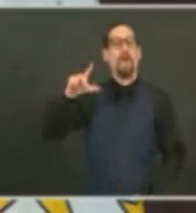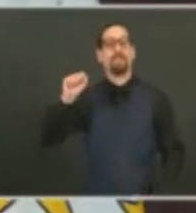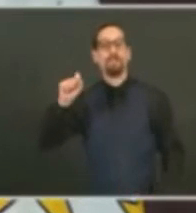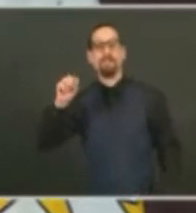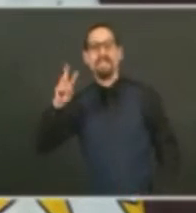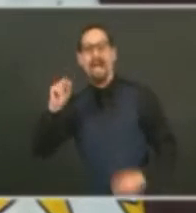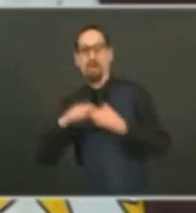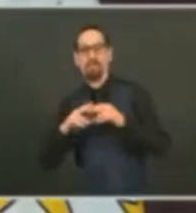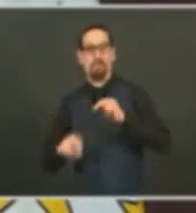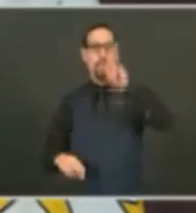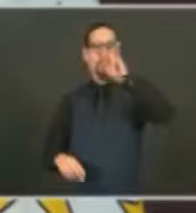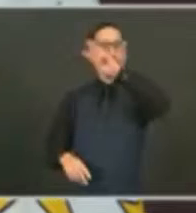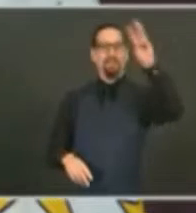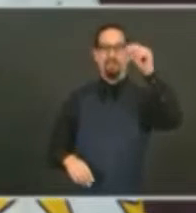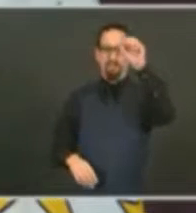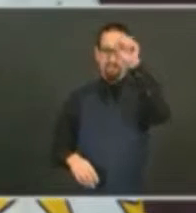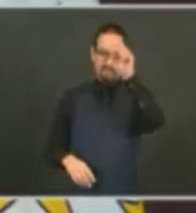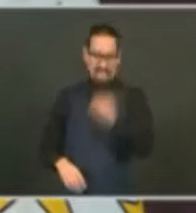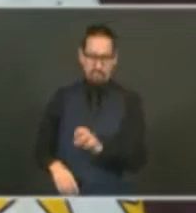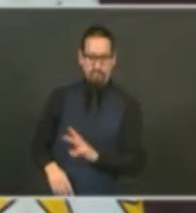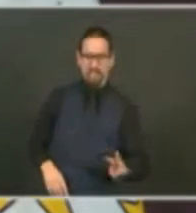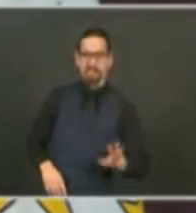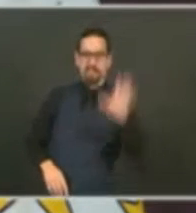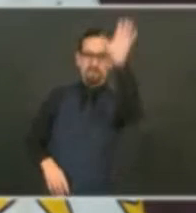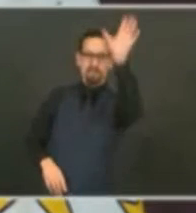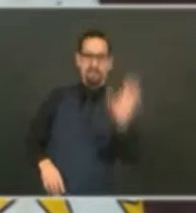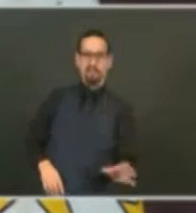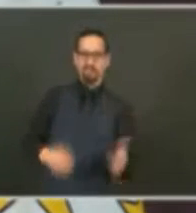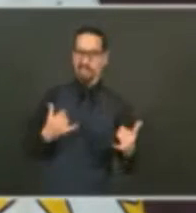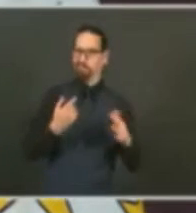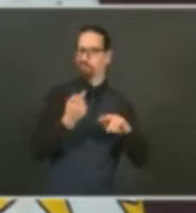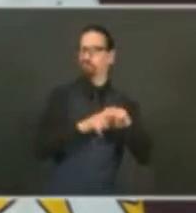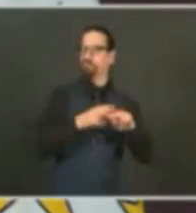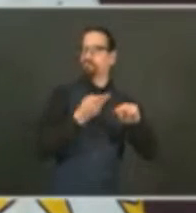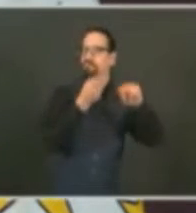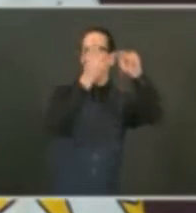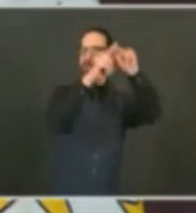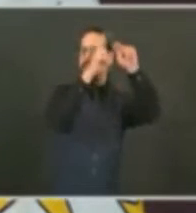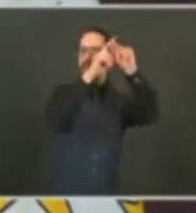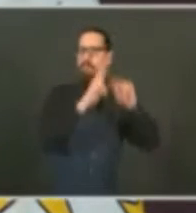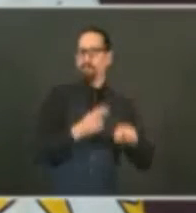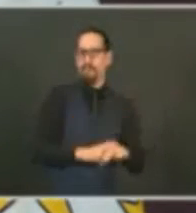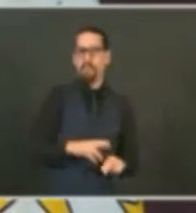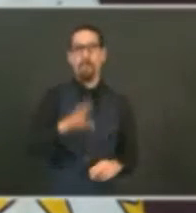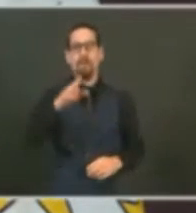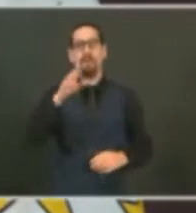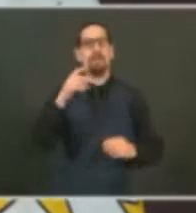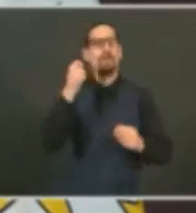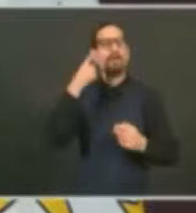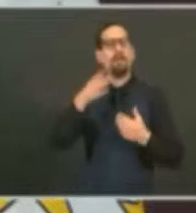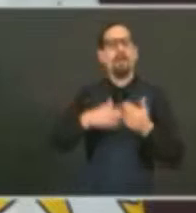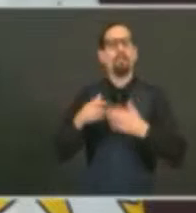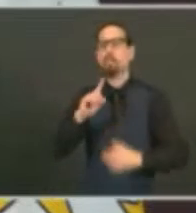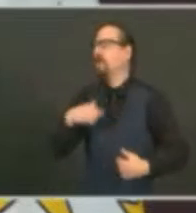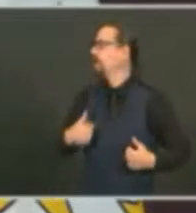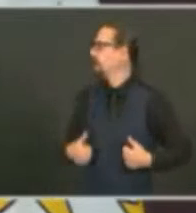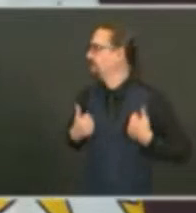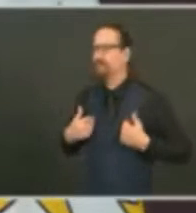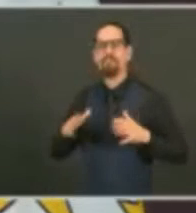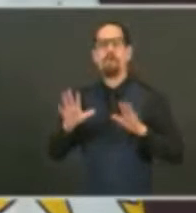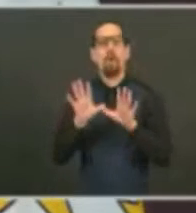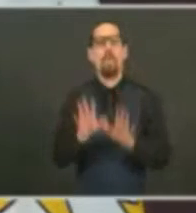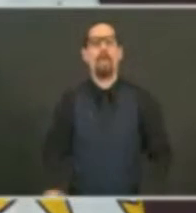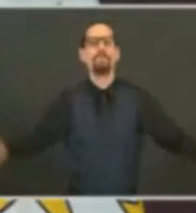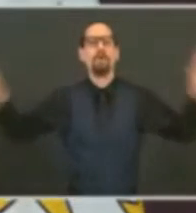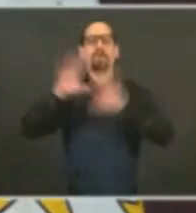month. It does not matter where you live in Rhode Island. If you do not wear a mask with someone